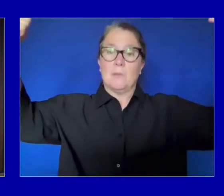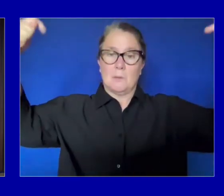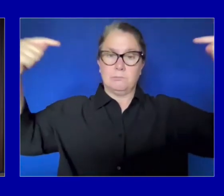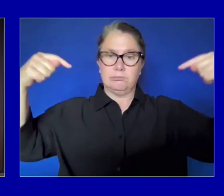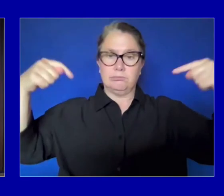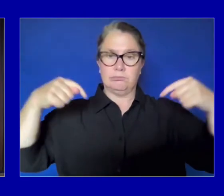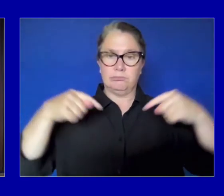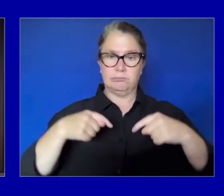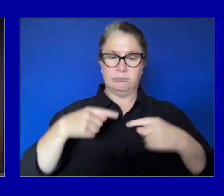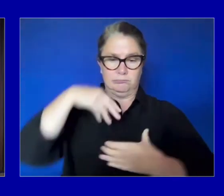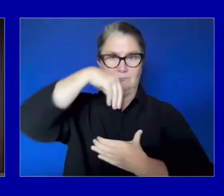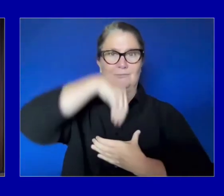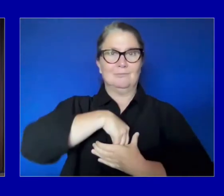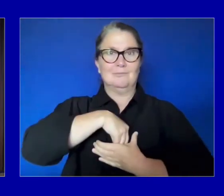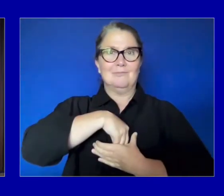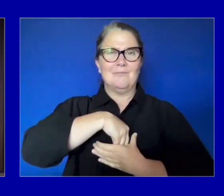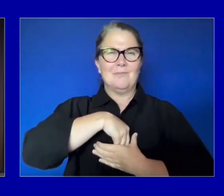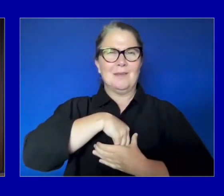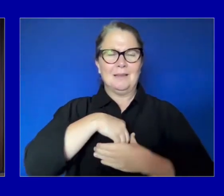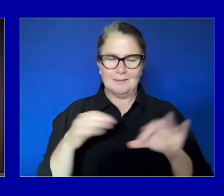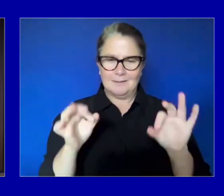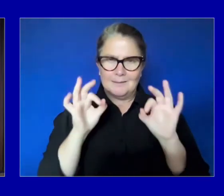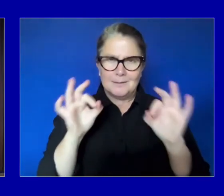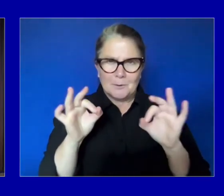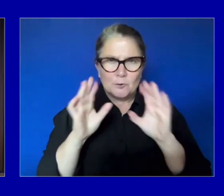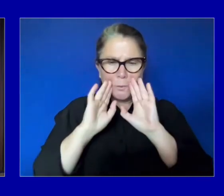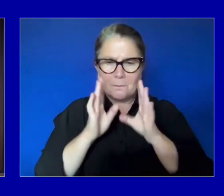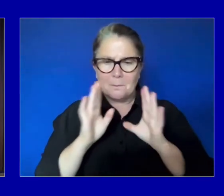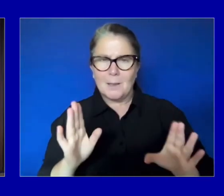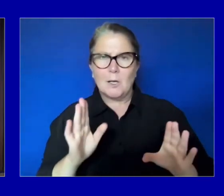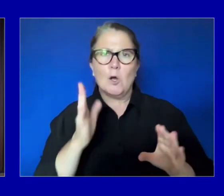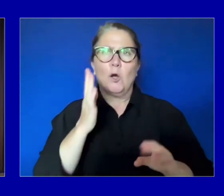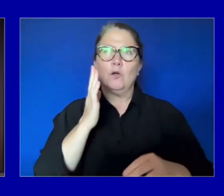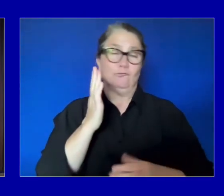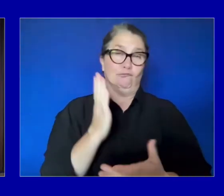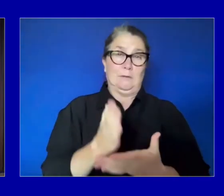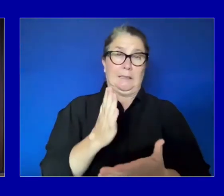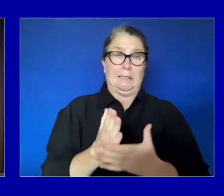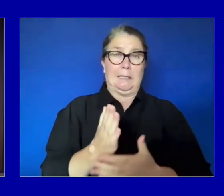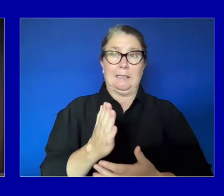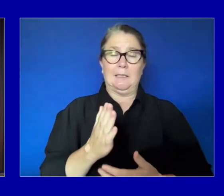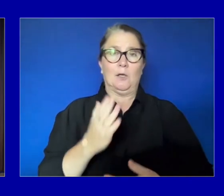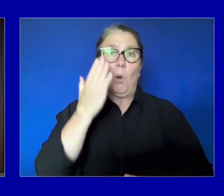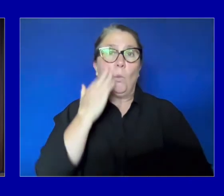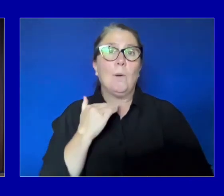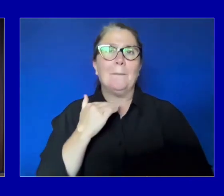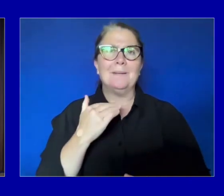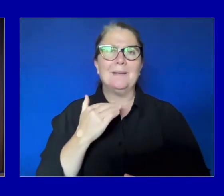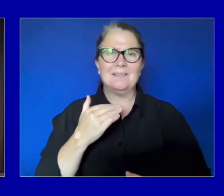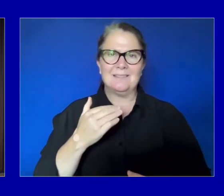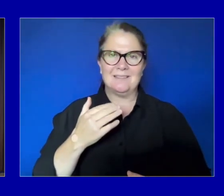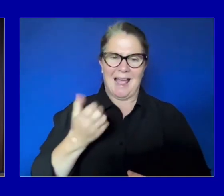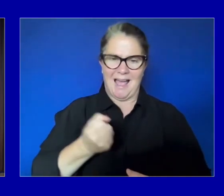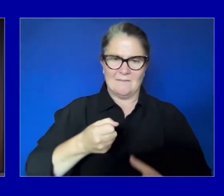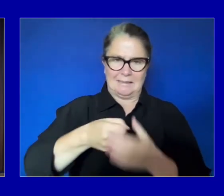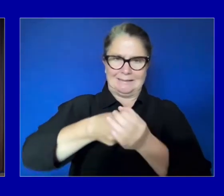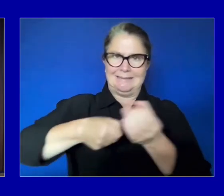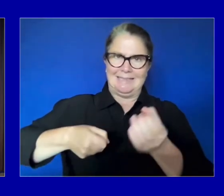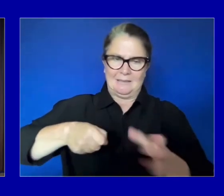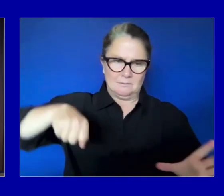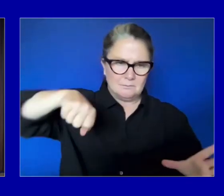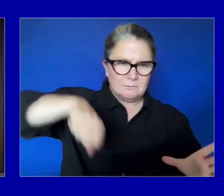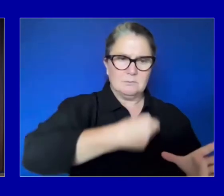it's a certain type of magic. And when we talk about, you know, managing country, the women, you know, with our digging sticks that hold that certain type of magic that